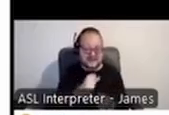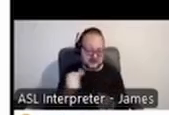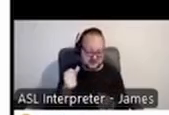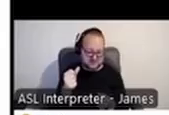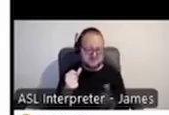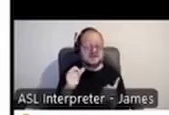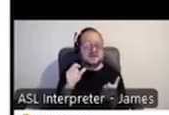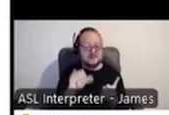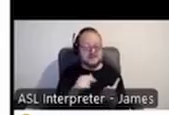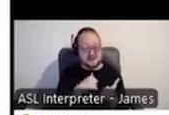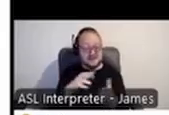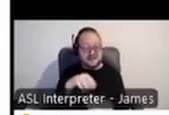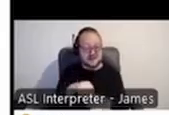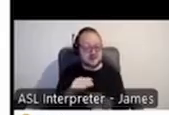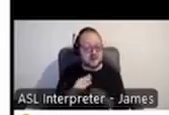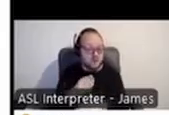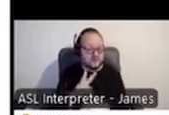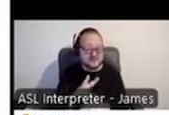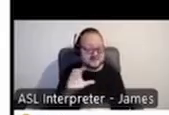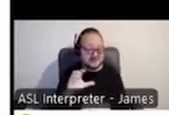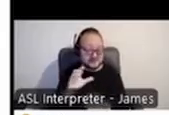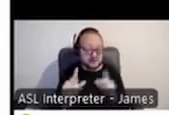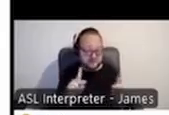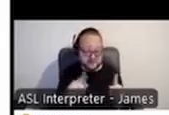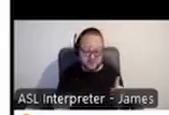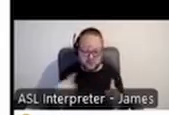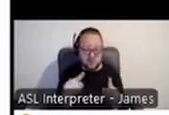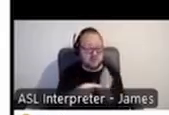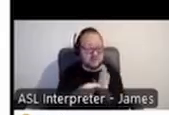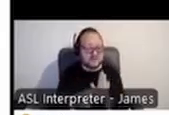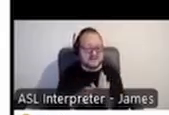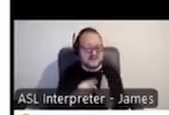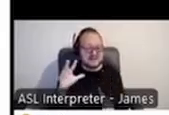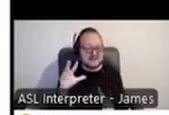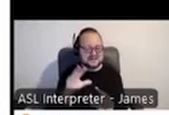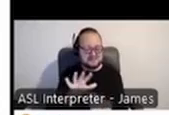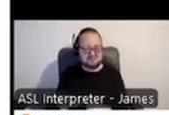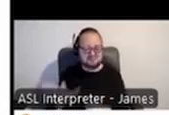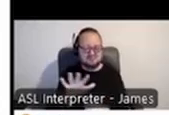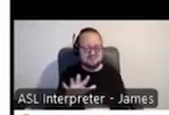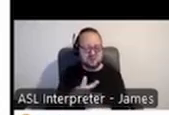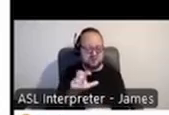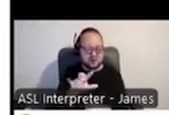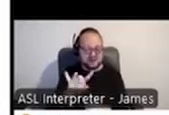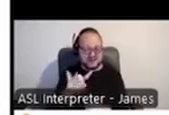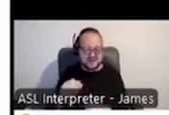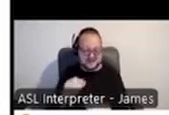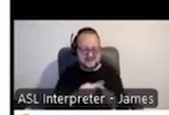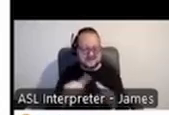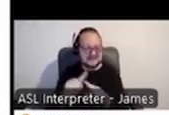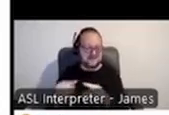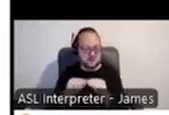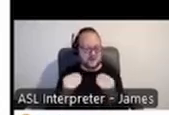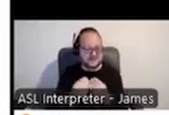over 600 individuals representing approximately 380 organizations and or